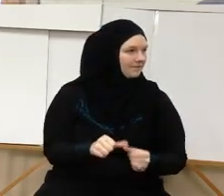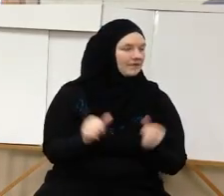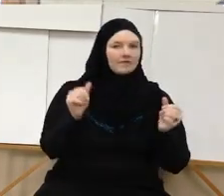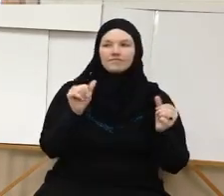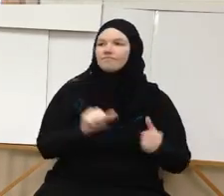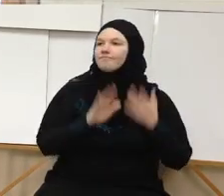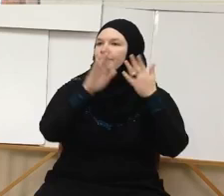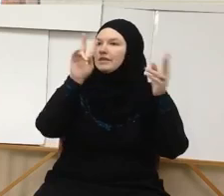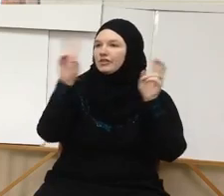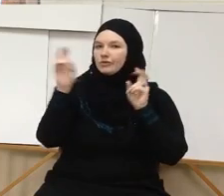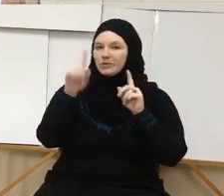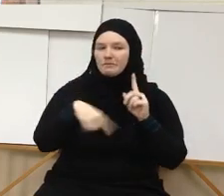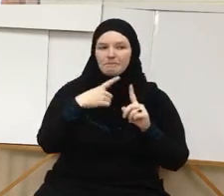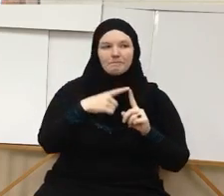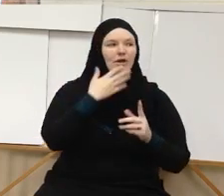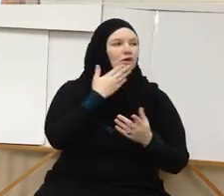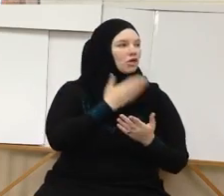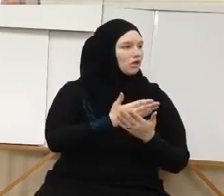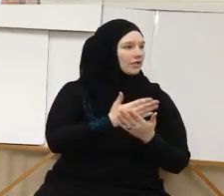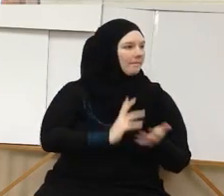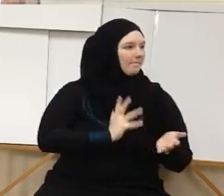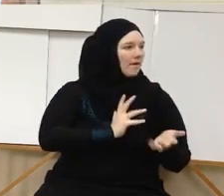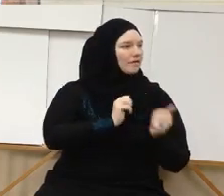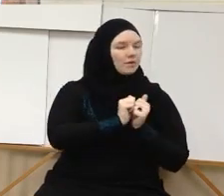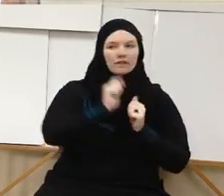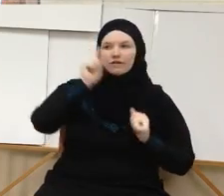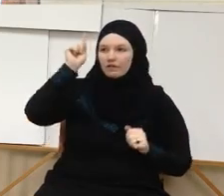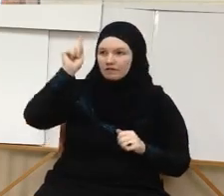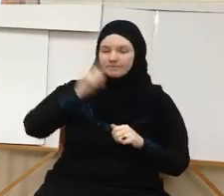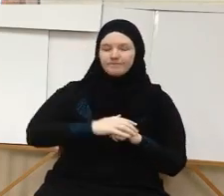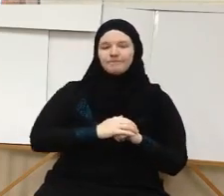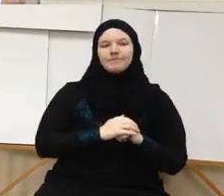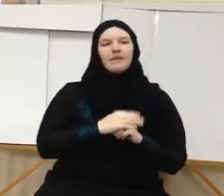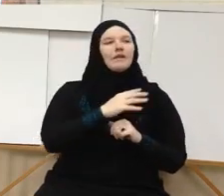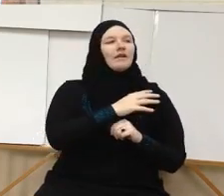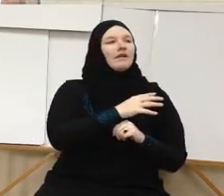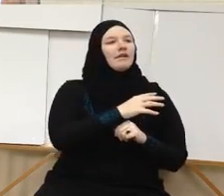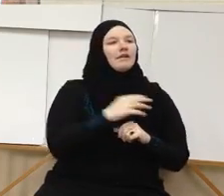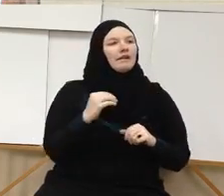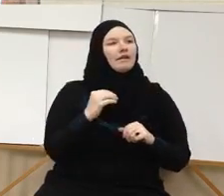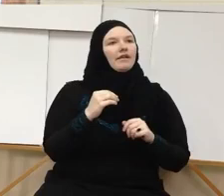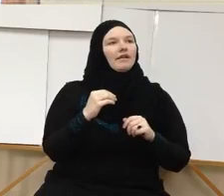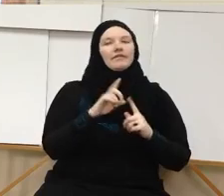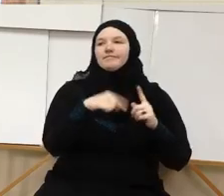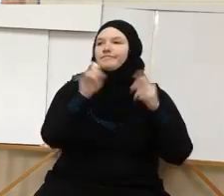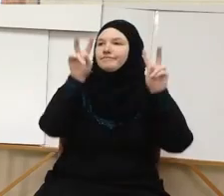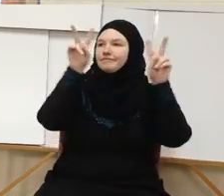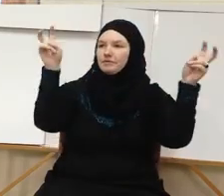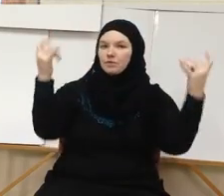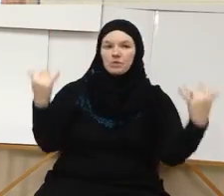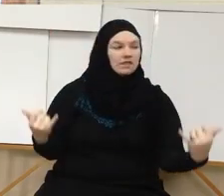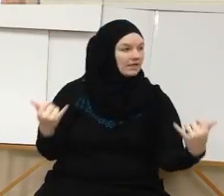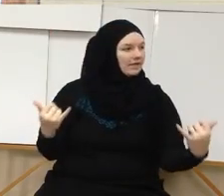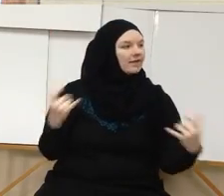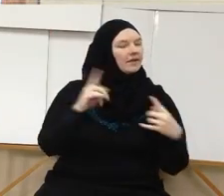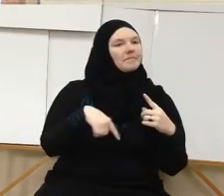issue about good manners with Allah subhanahu wa ta'ala, and the subject today is